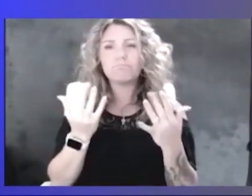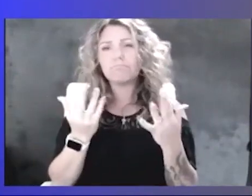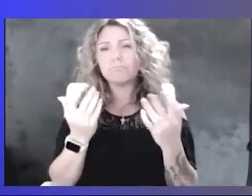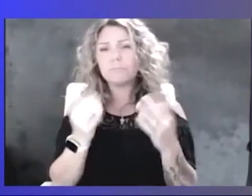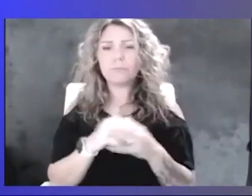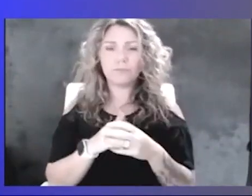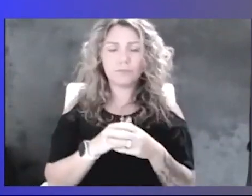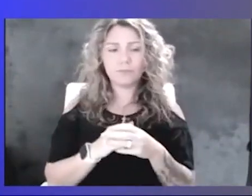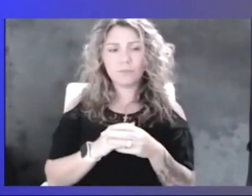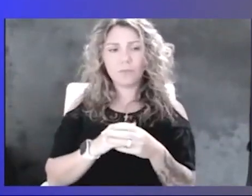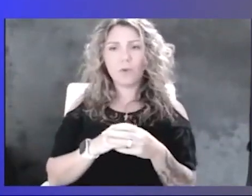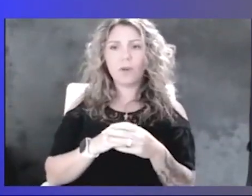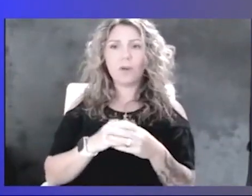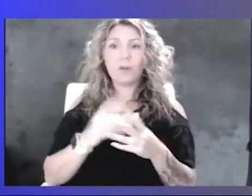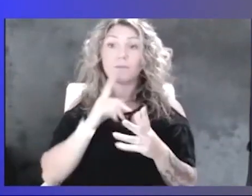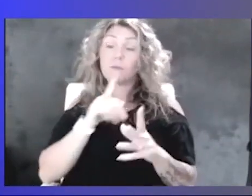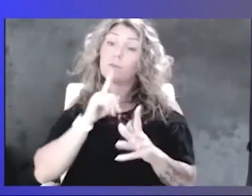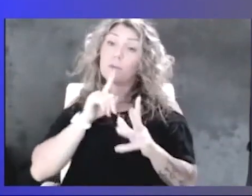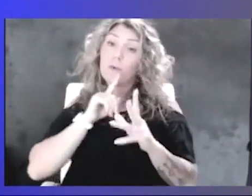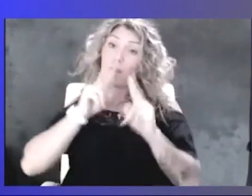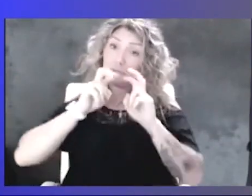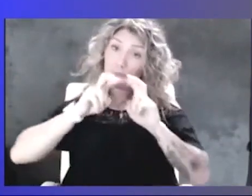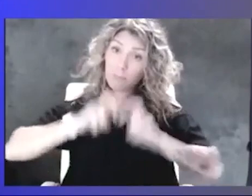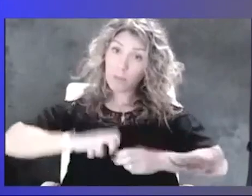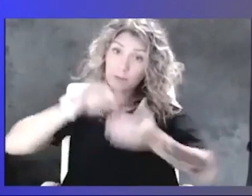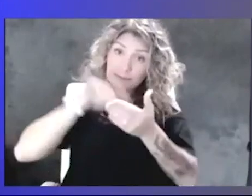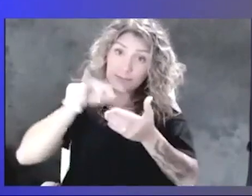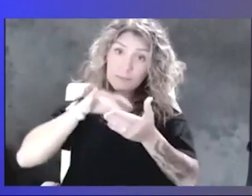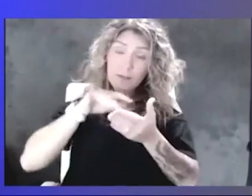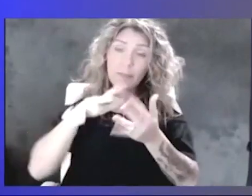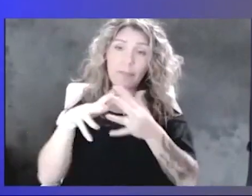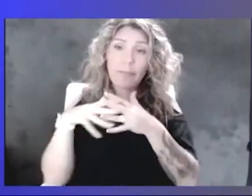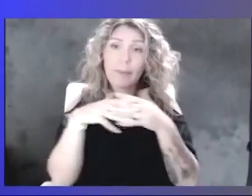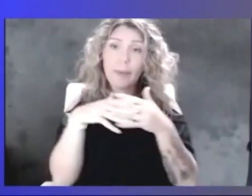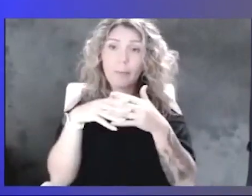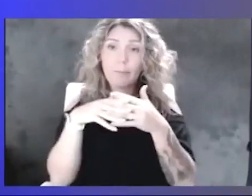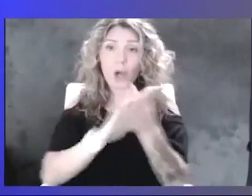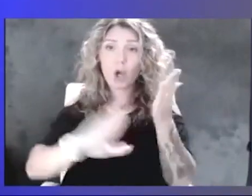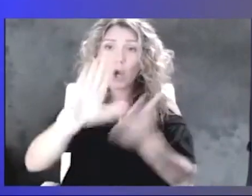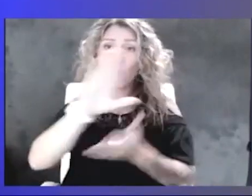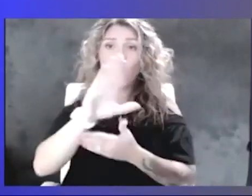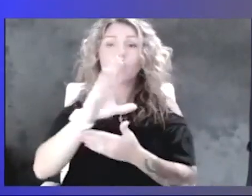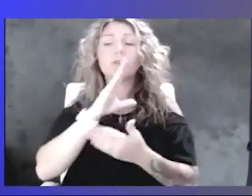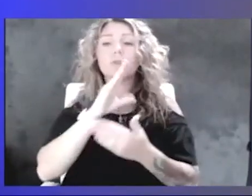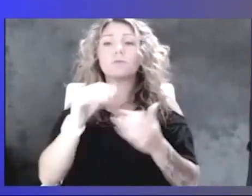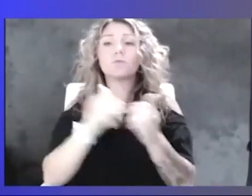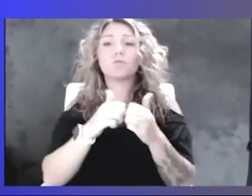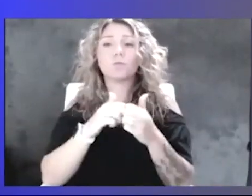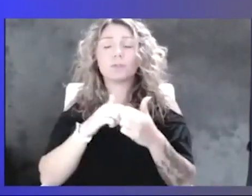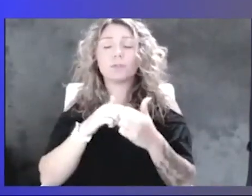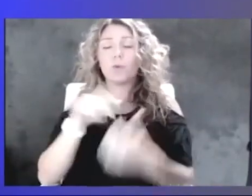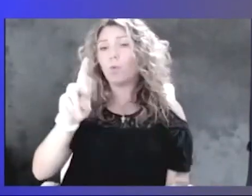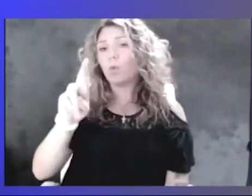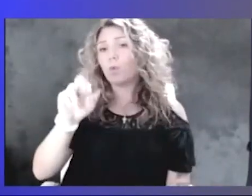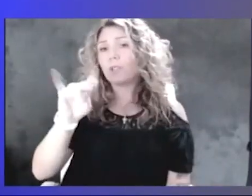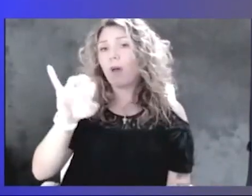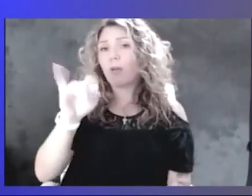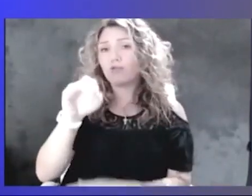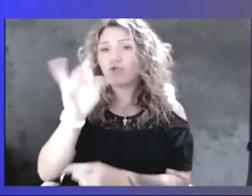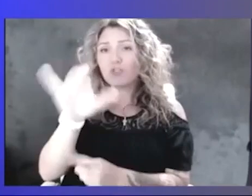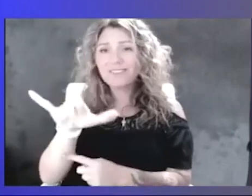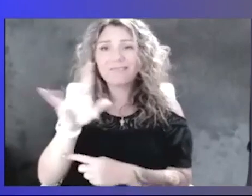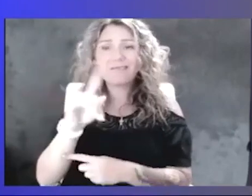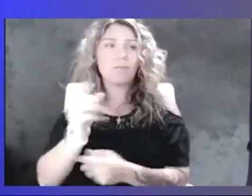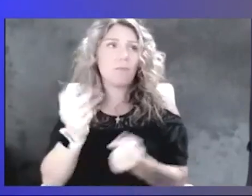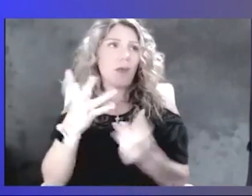well looked at this point. Actually, the American College of Rheumatology, along with a bunch of other societies, came out and after reviewing the